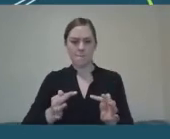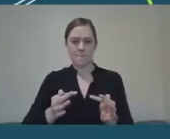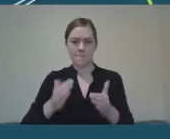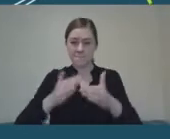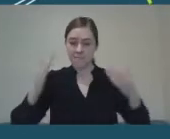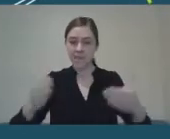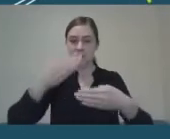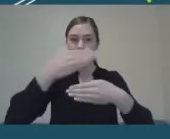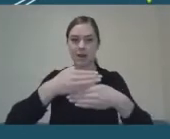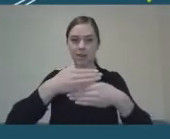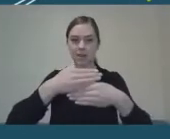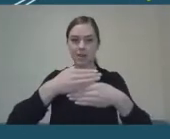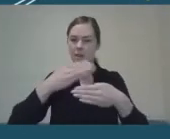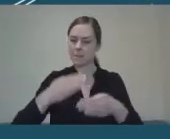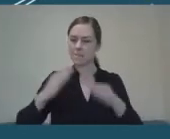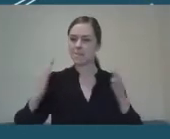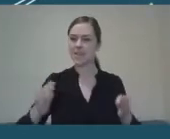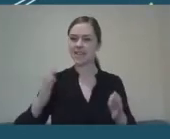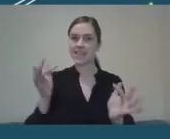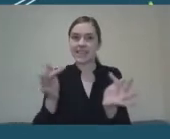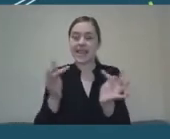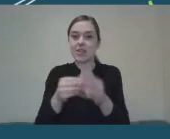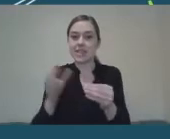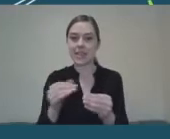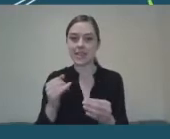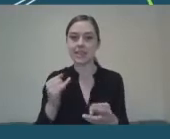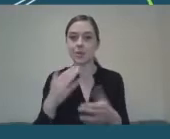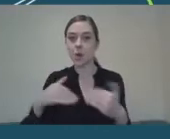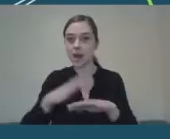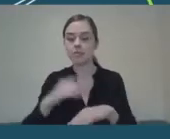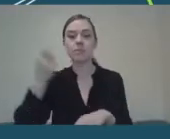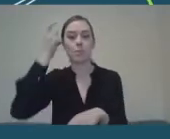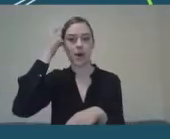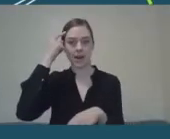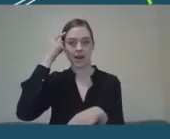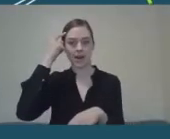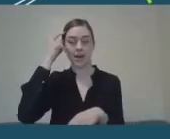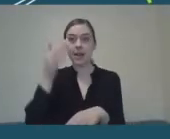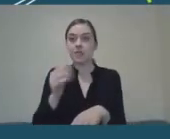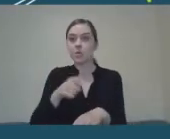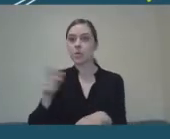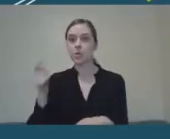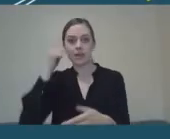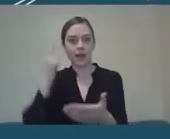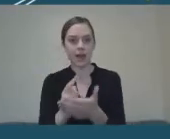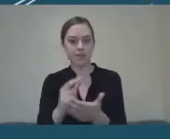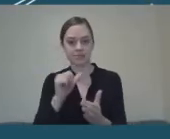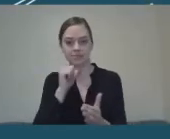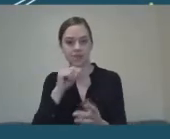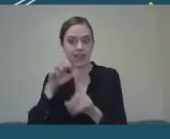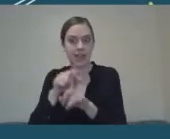biggest scary thing that is going on is in your brain. And if you decide that you're not going to recognize that and you're going